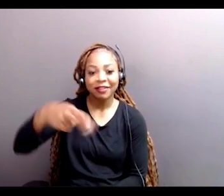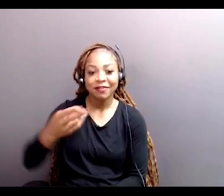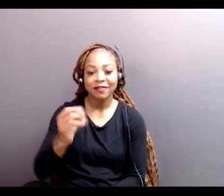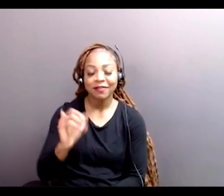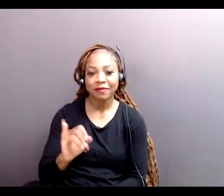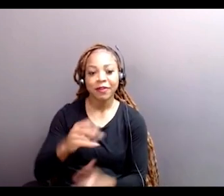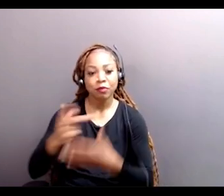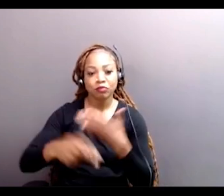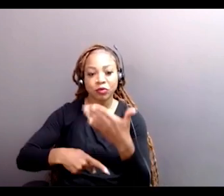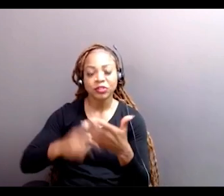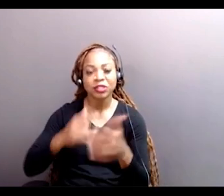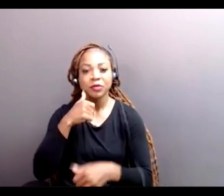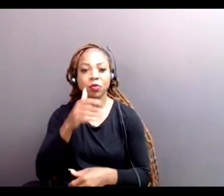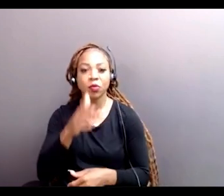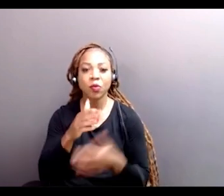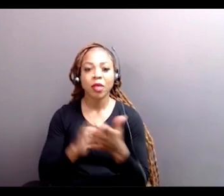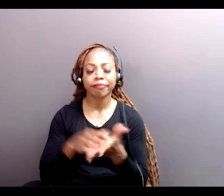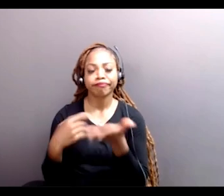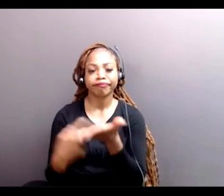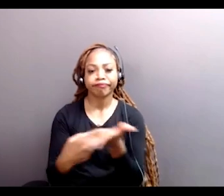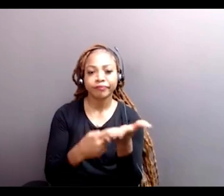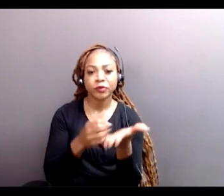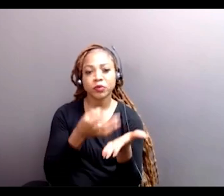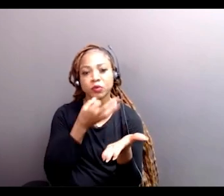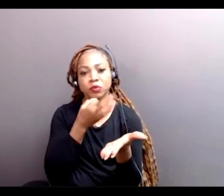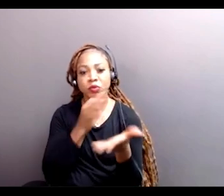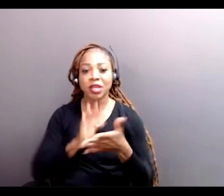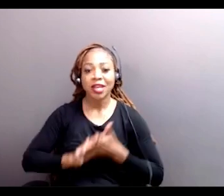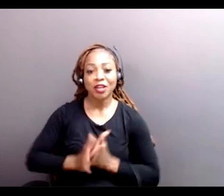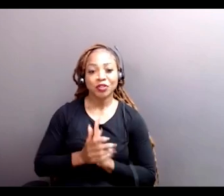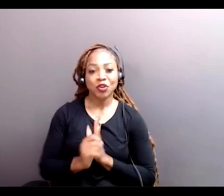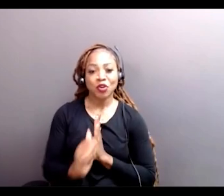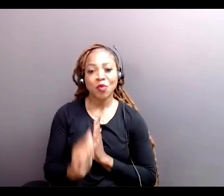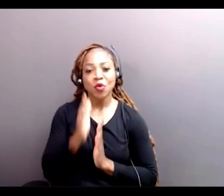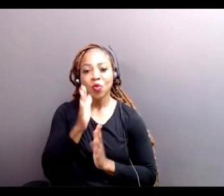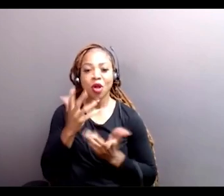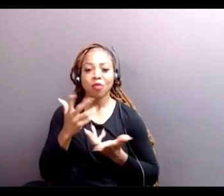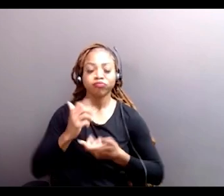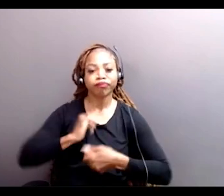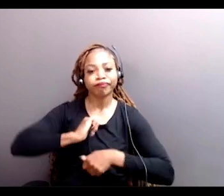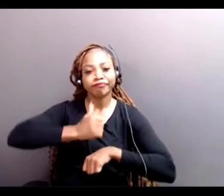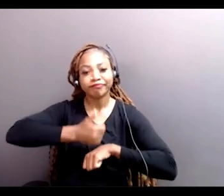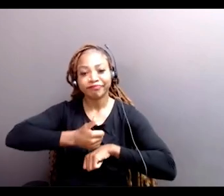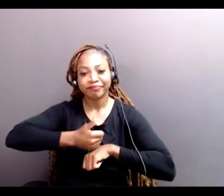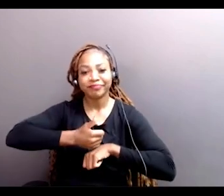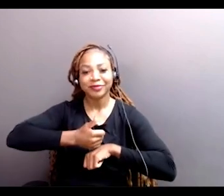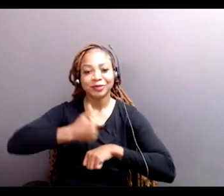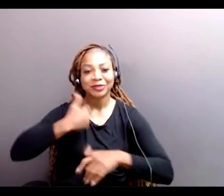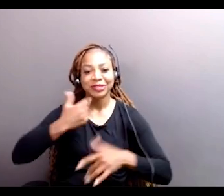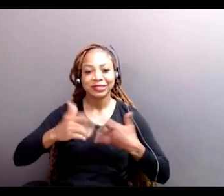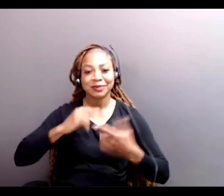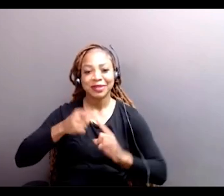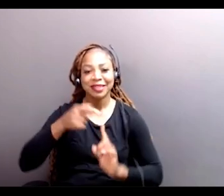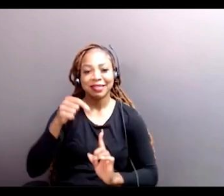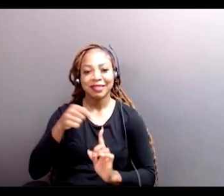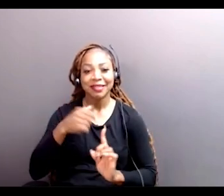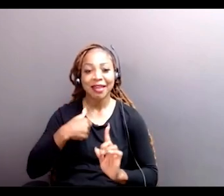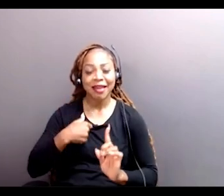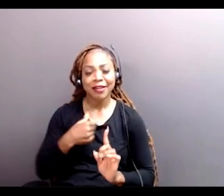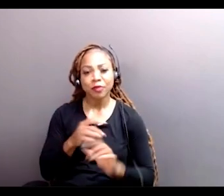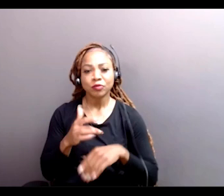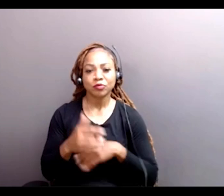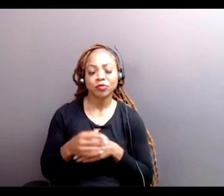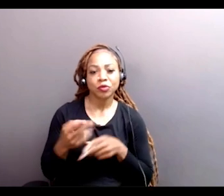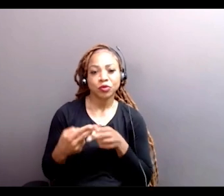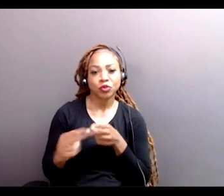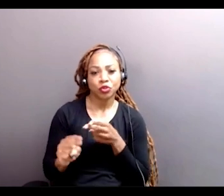And so the competencies are finalized. Great. So we're really excited about that, and we will be you're getting a glimpse of it,